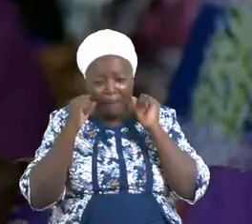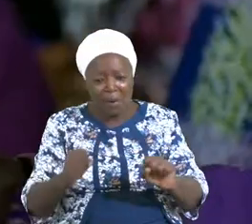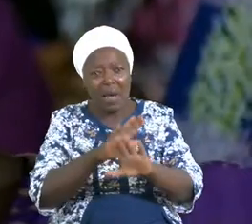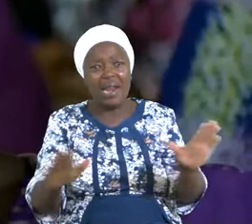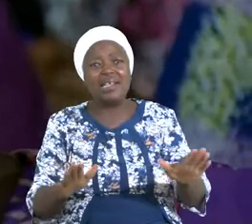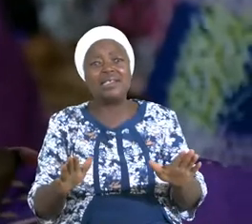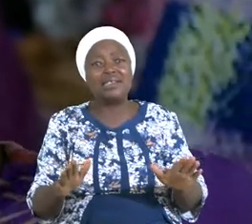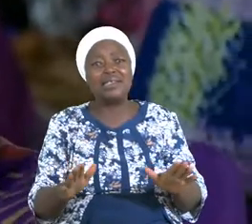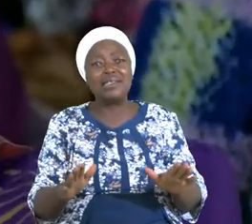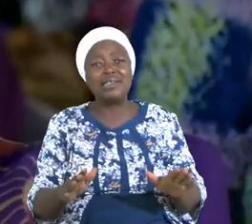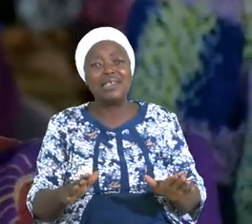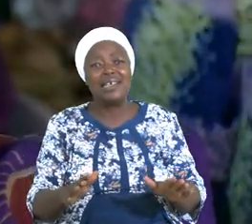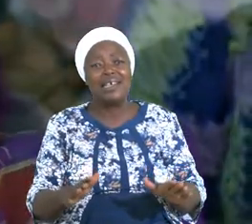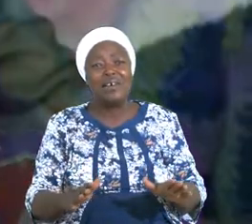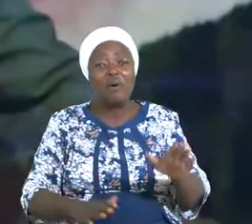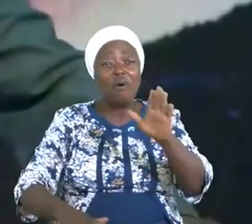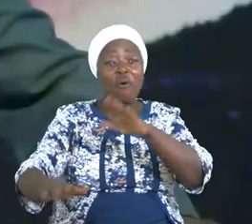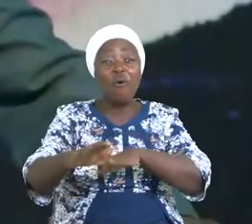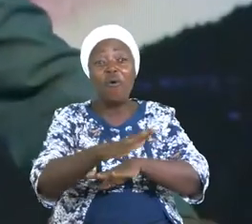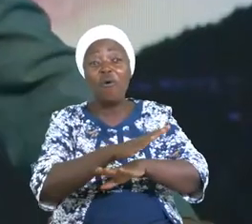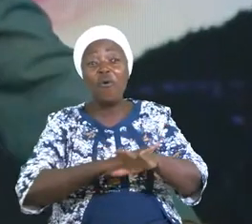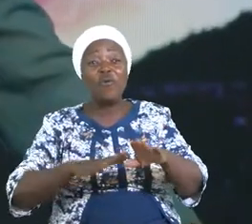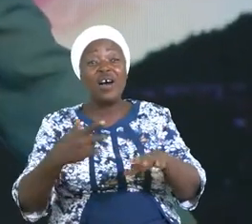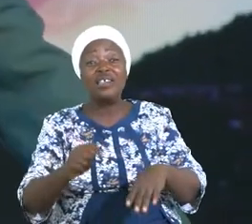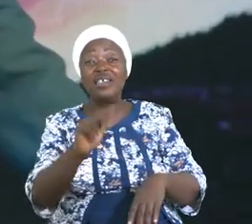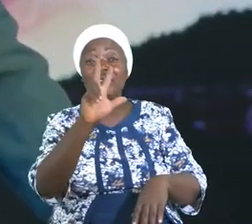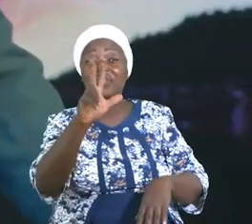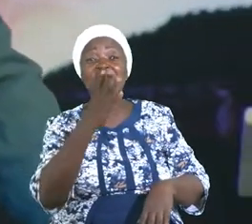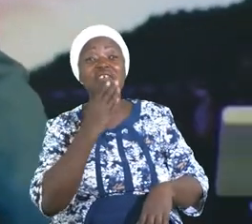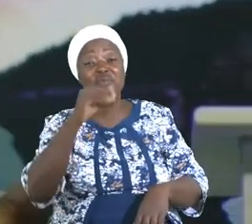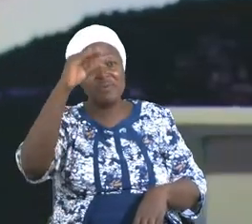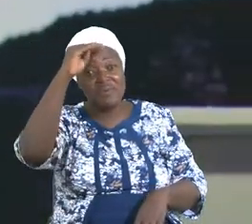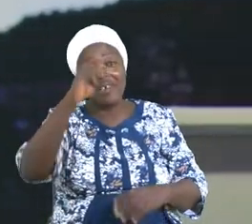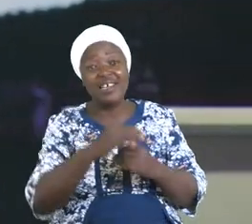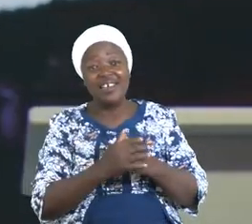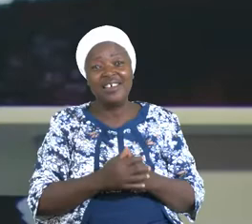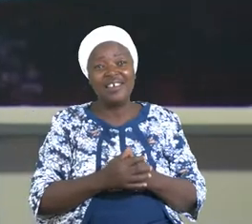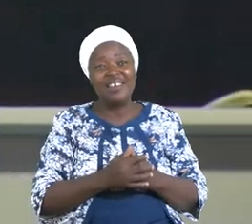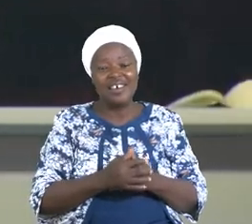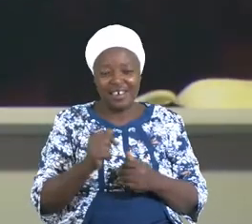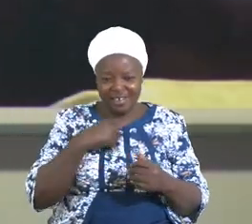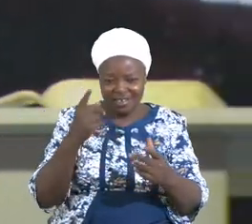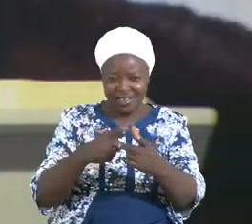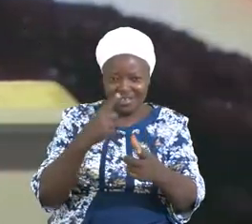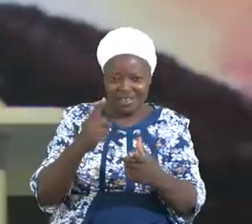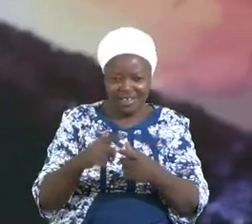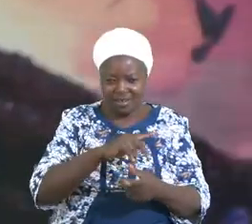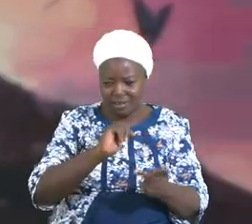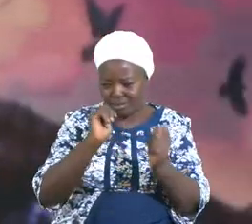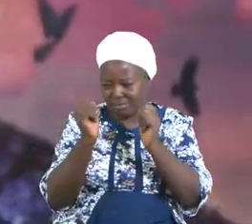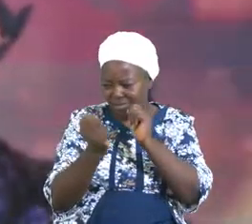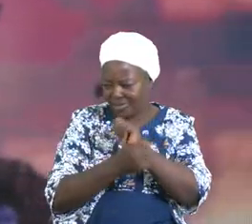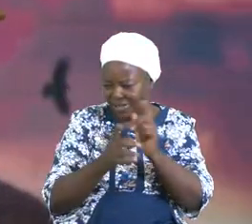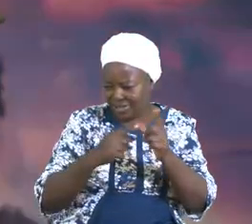Powerless. Over Shadrach, Meshach, and Abednego. And then he turned and he